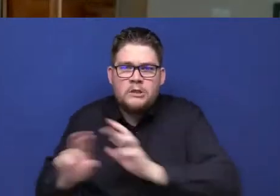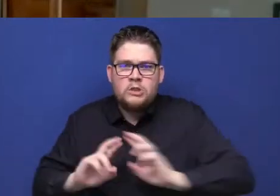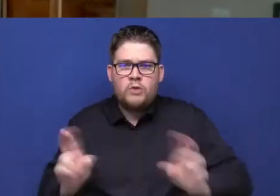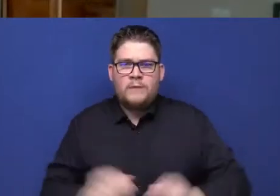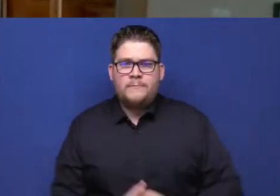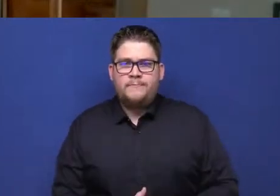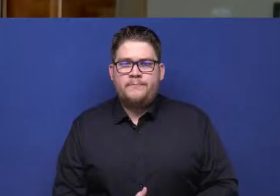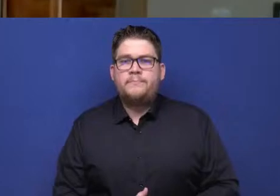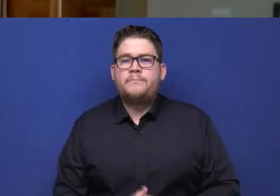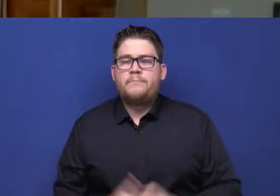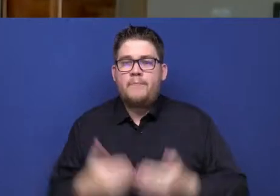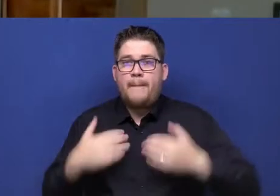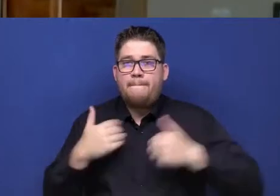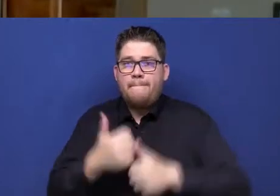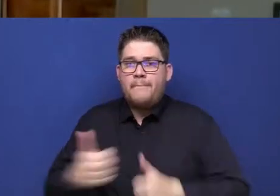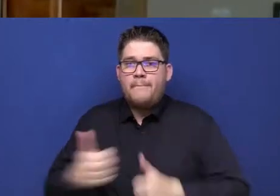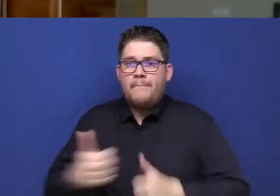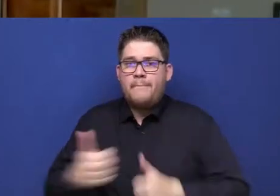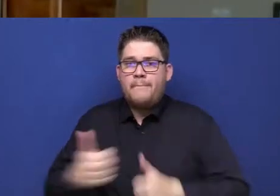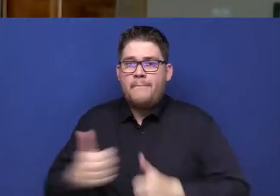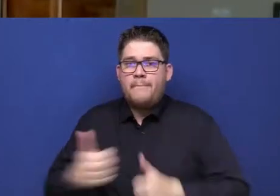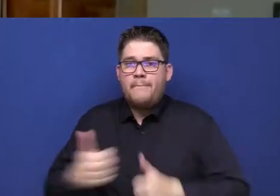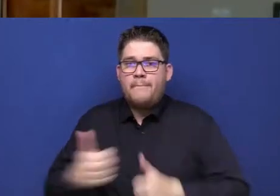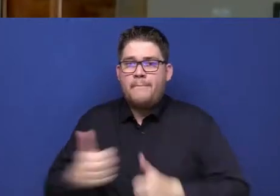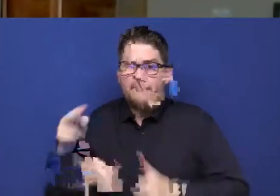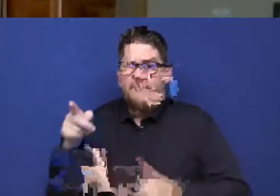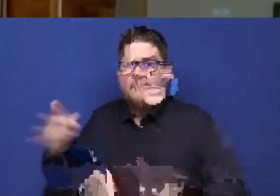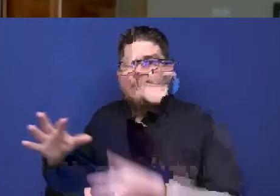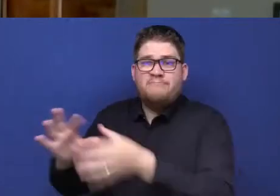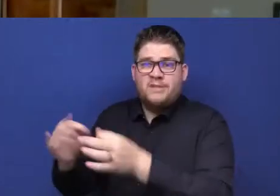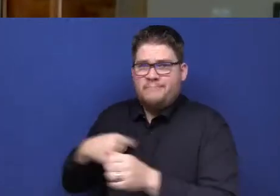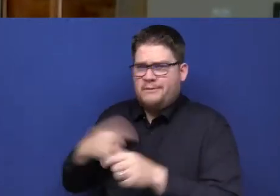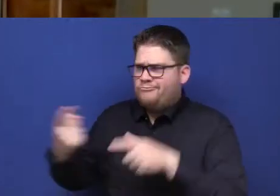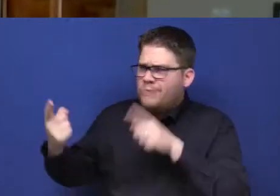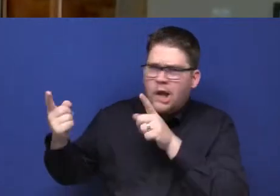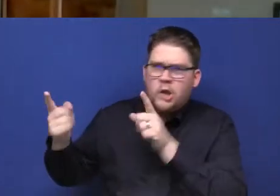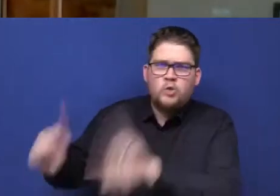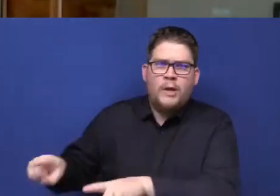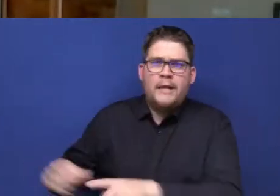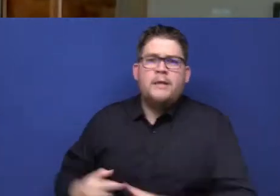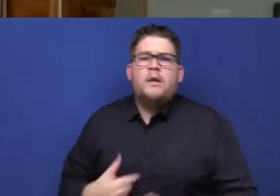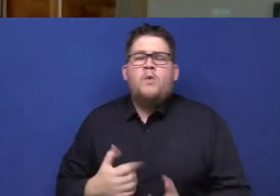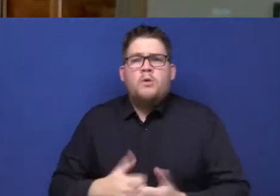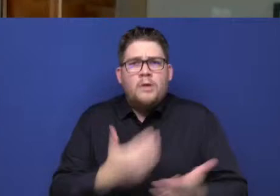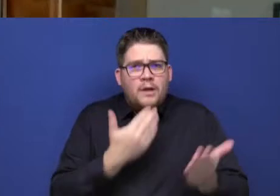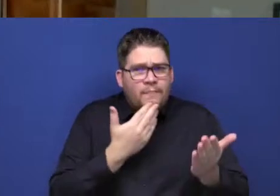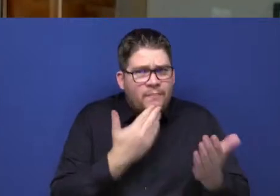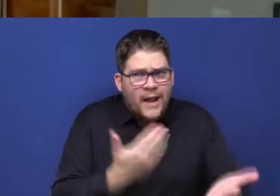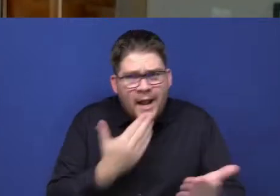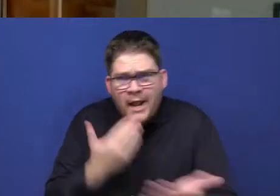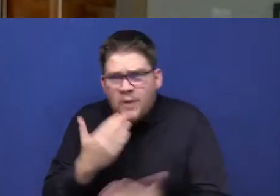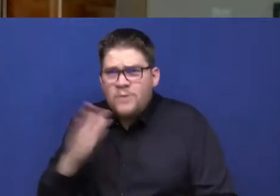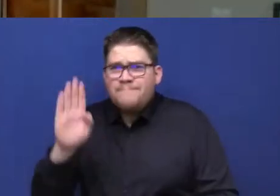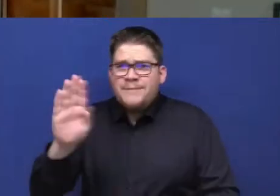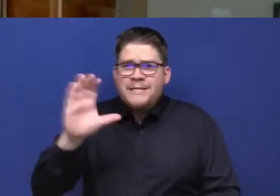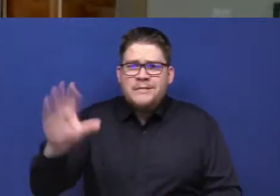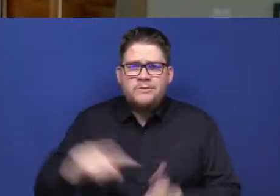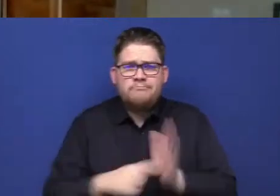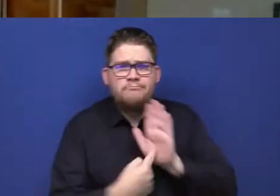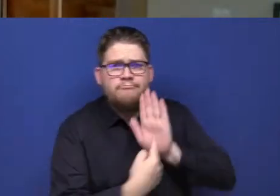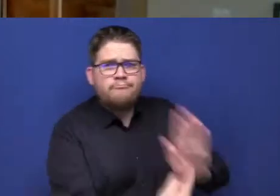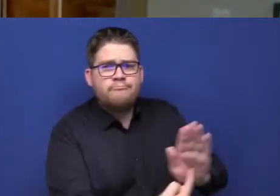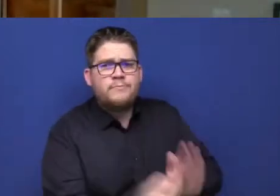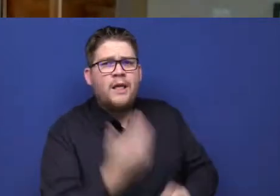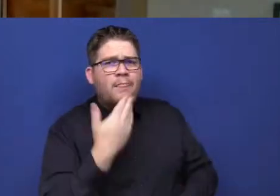out. It's greatly appreciated, it's meaningful, and I think it's hit home for a lot of them, and they